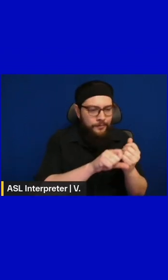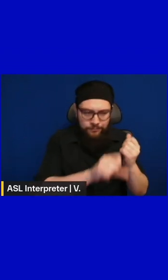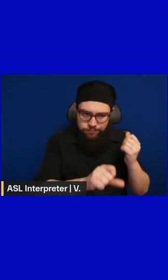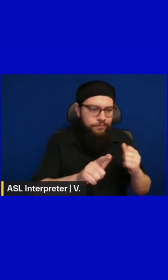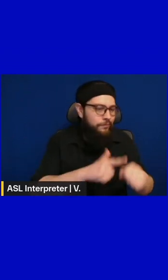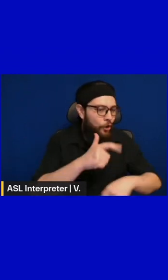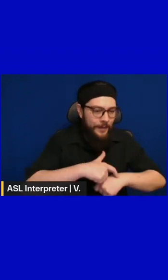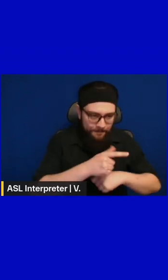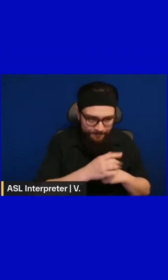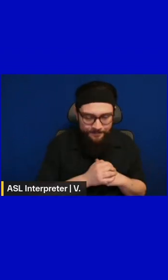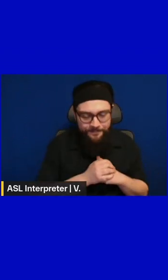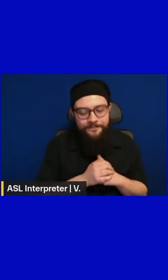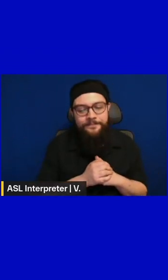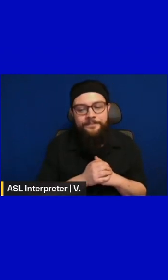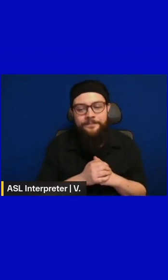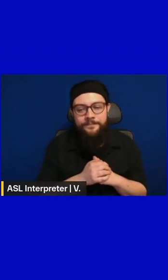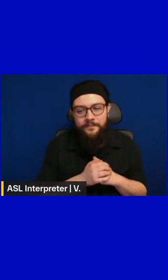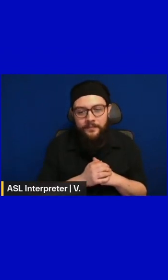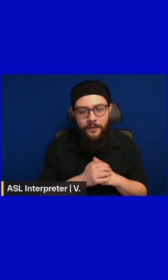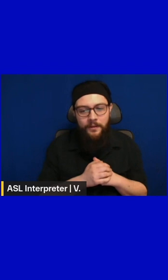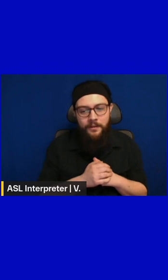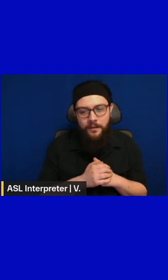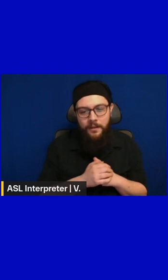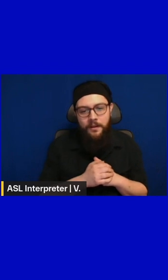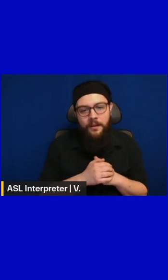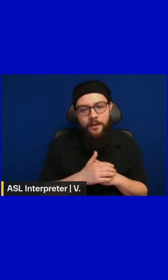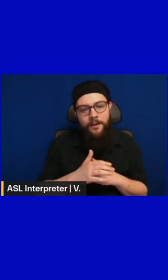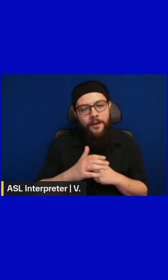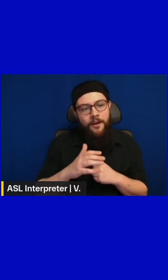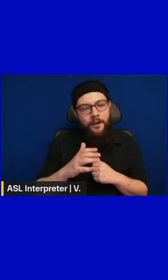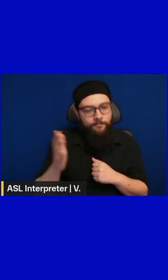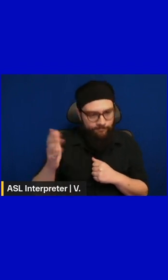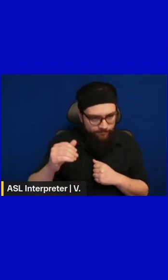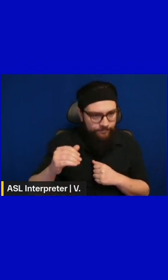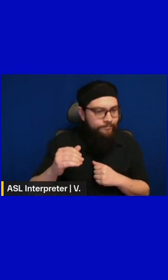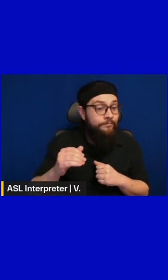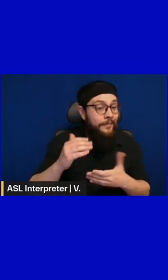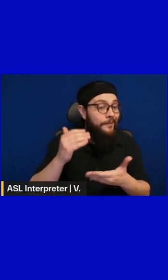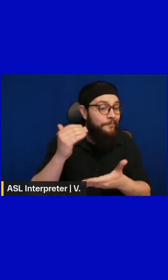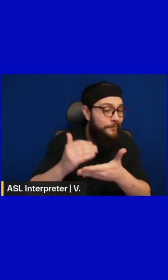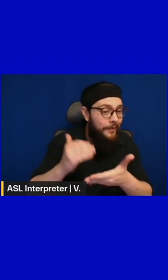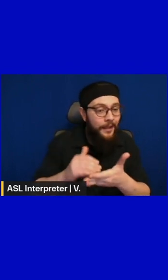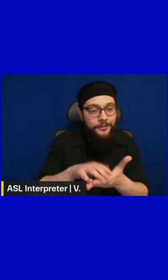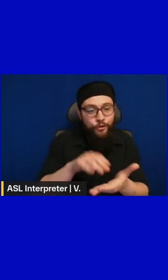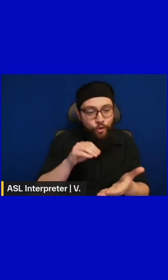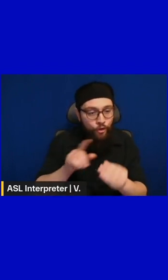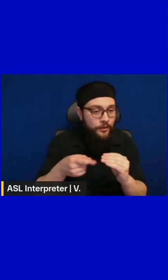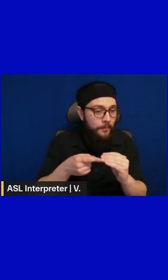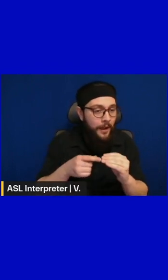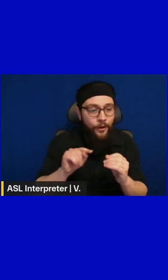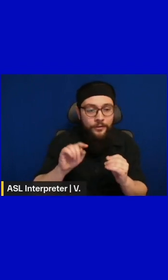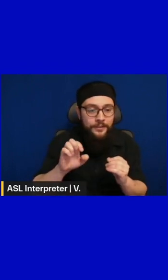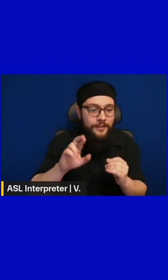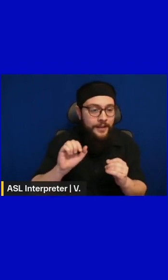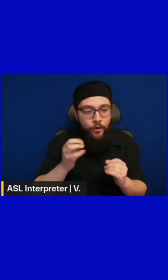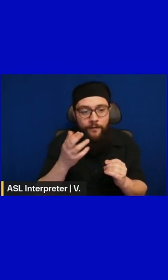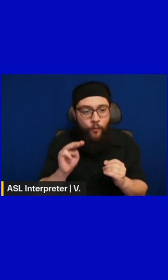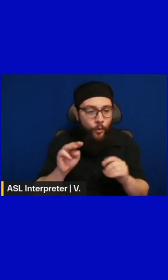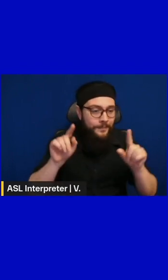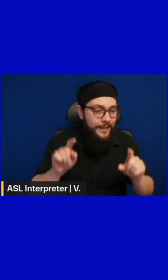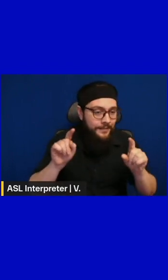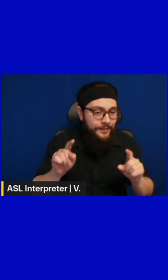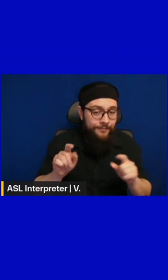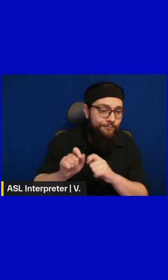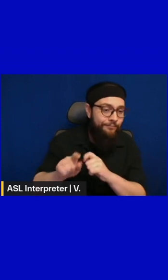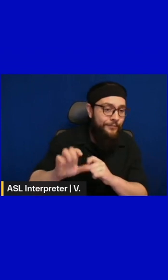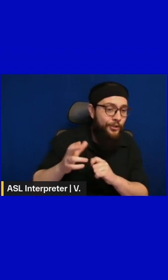sometimes. So real quick, what lessons have you learned about Terraform testing? Put that in the chat.